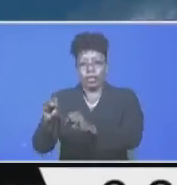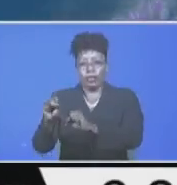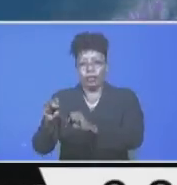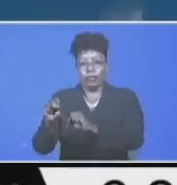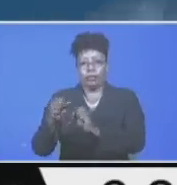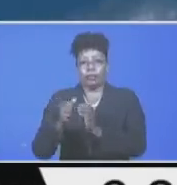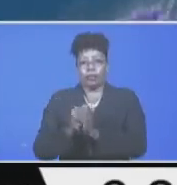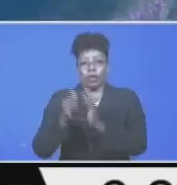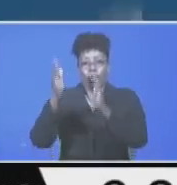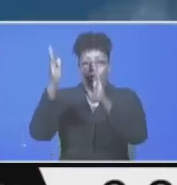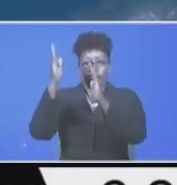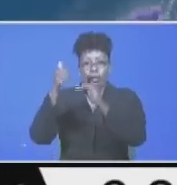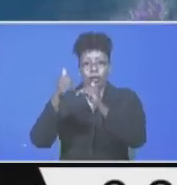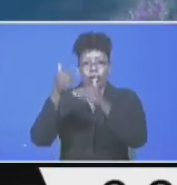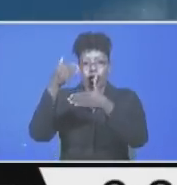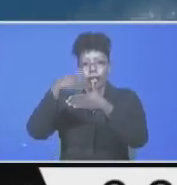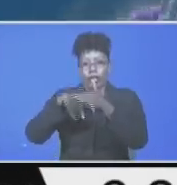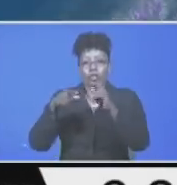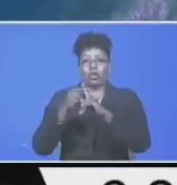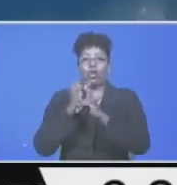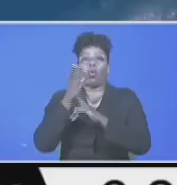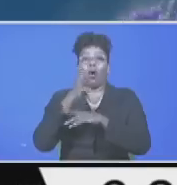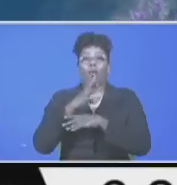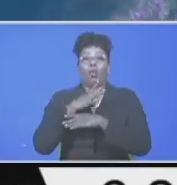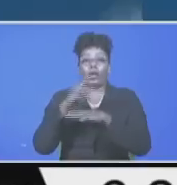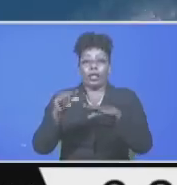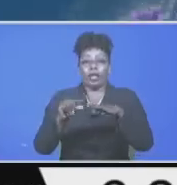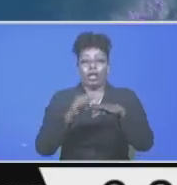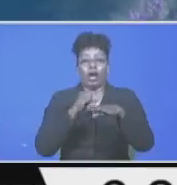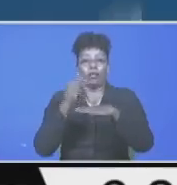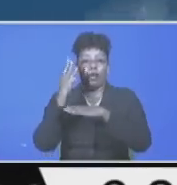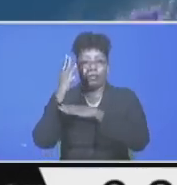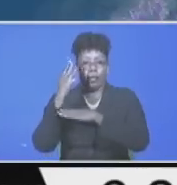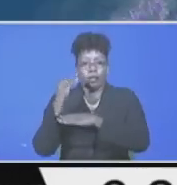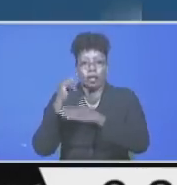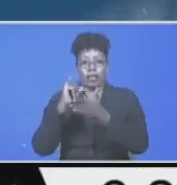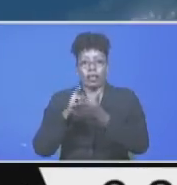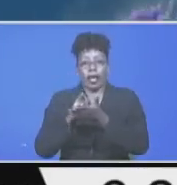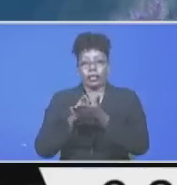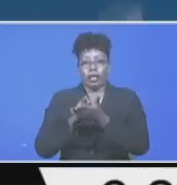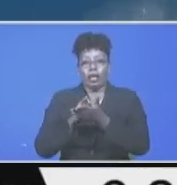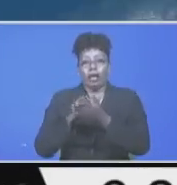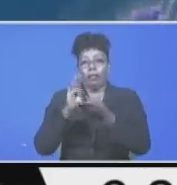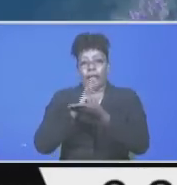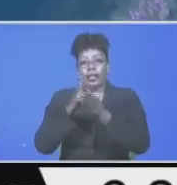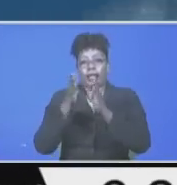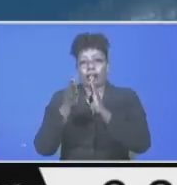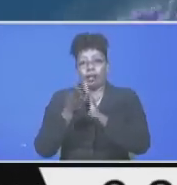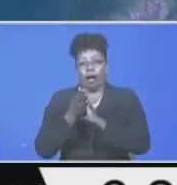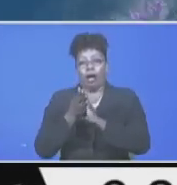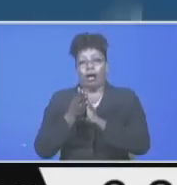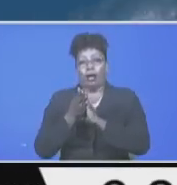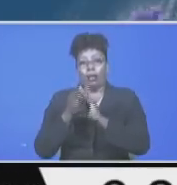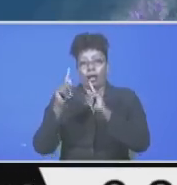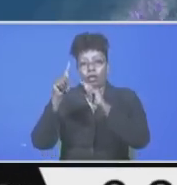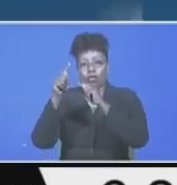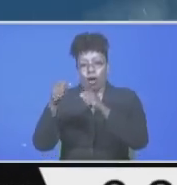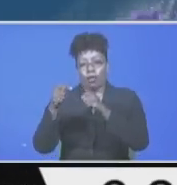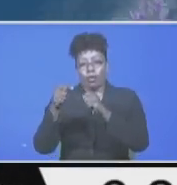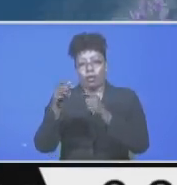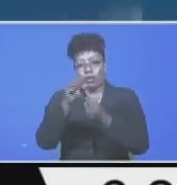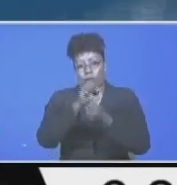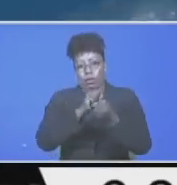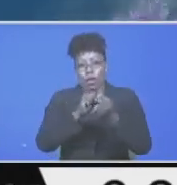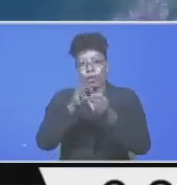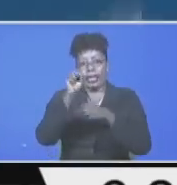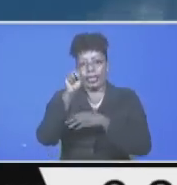We anticipate that once it gets into the warm waters of the Gulf of Mexico, that could become a tropical depression. And then we have Isaac just to